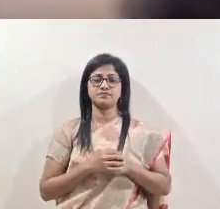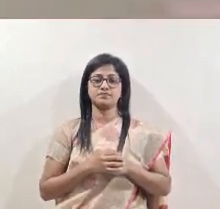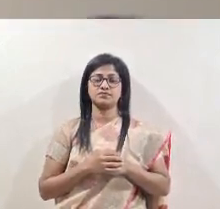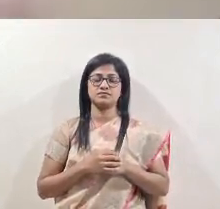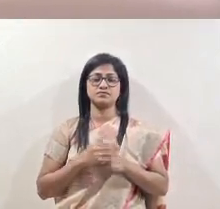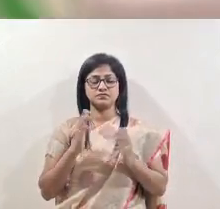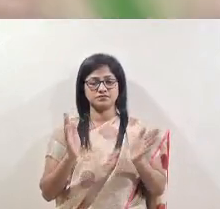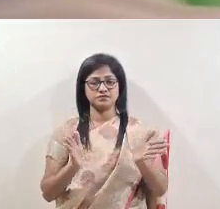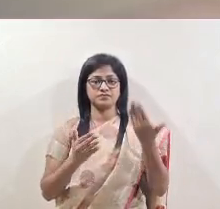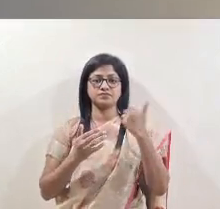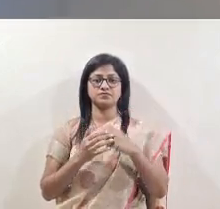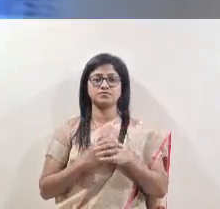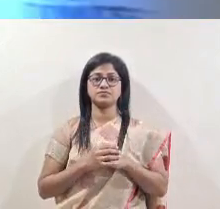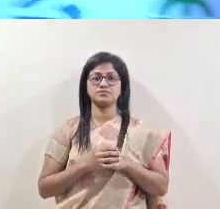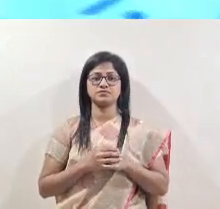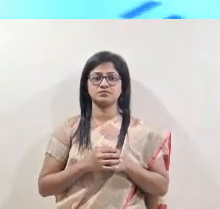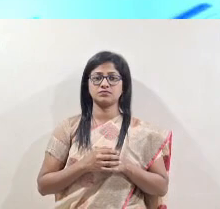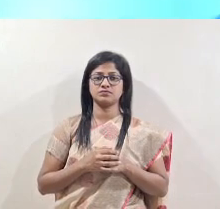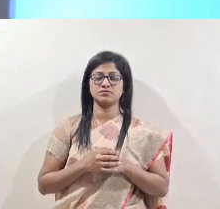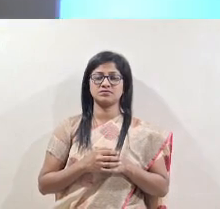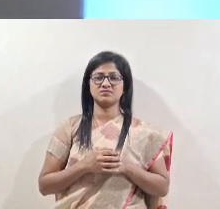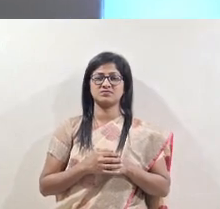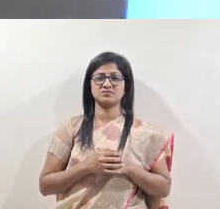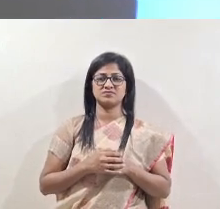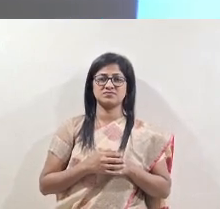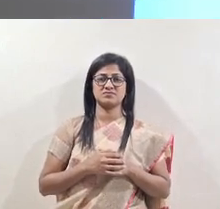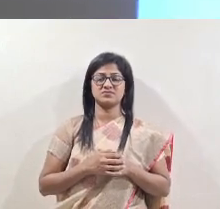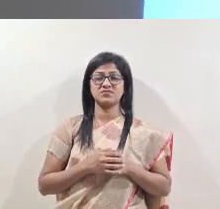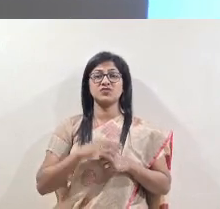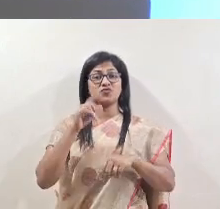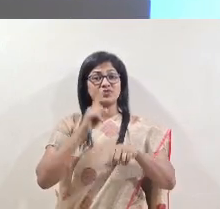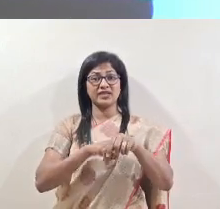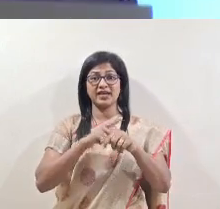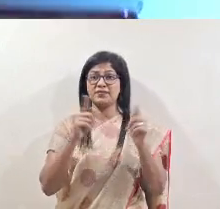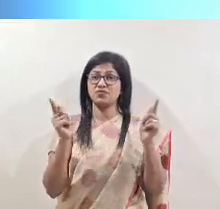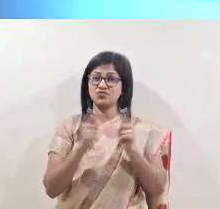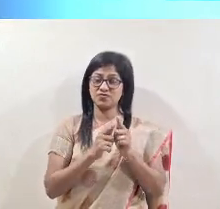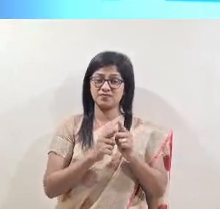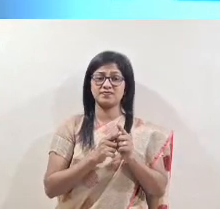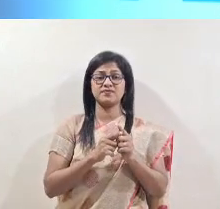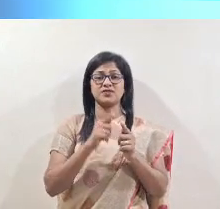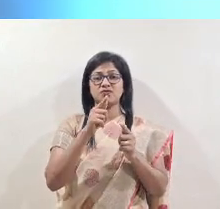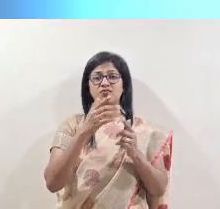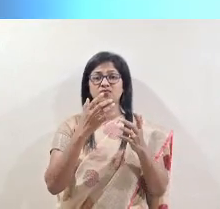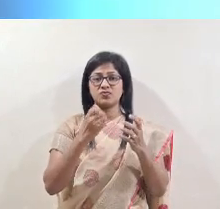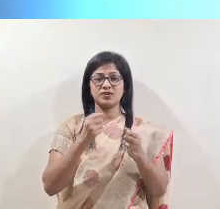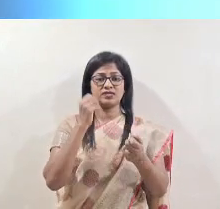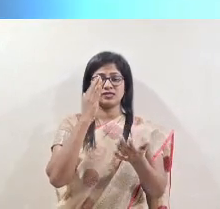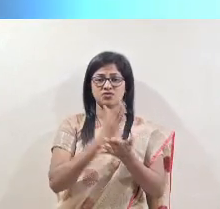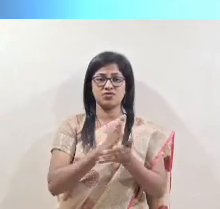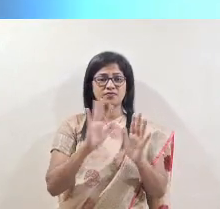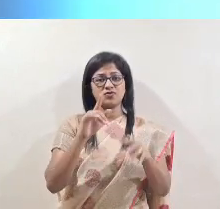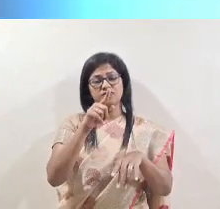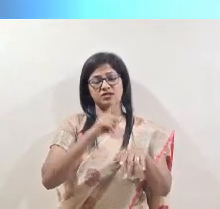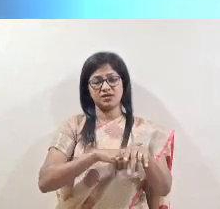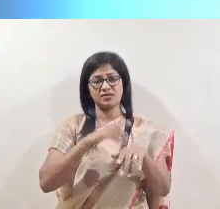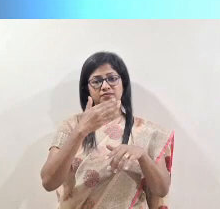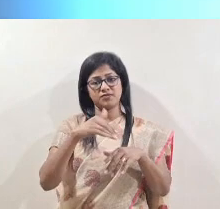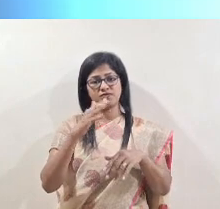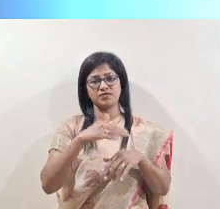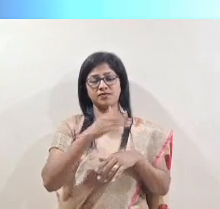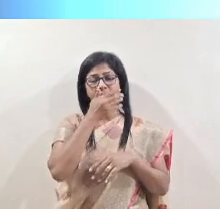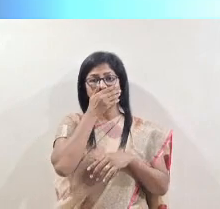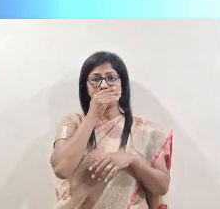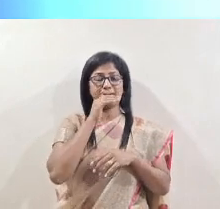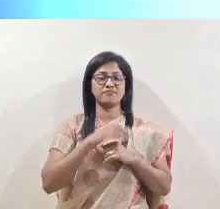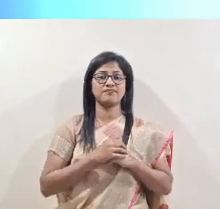Please go ahead. Very we good are morning, short everyone. we are short of time, but I won't stop you. You take your time. Yes, Okay. thank